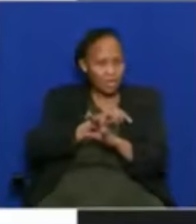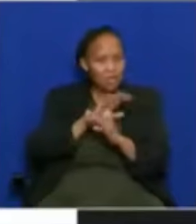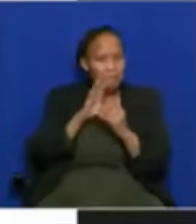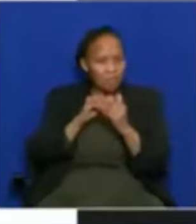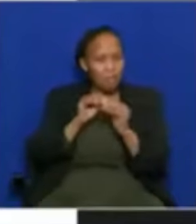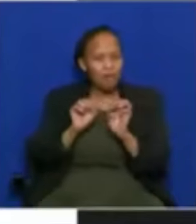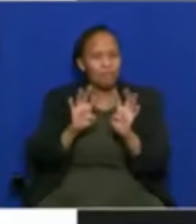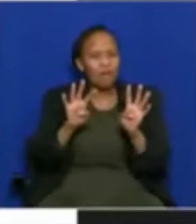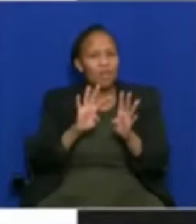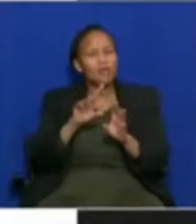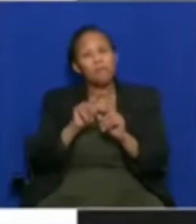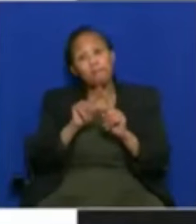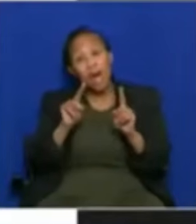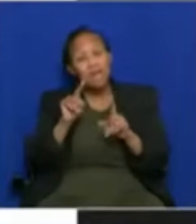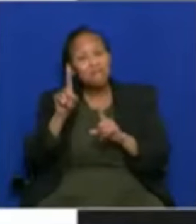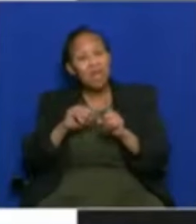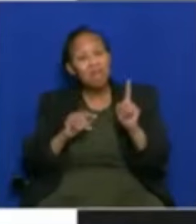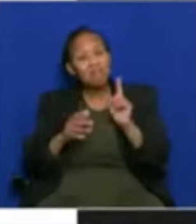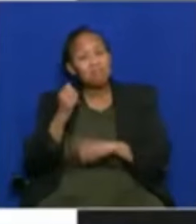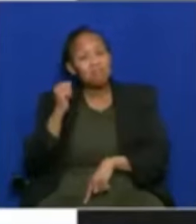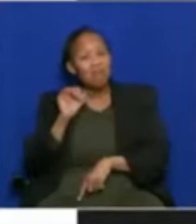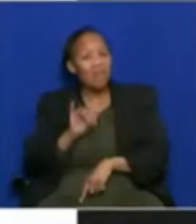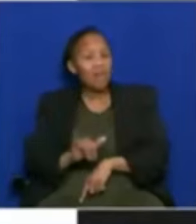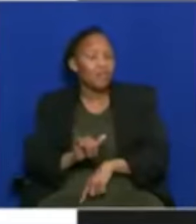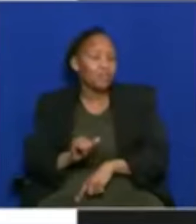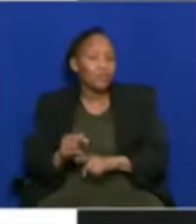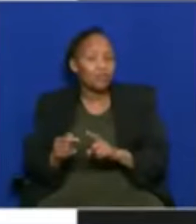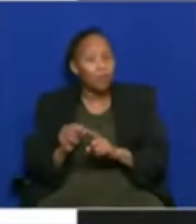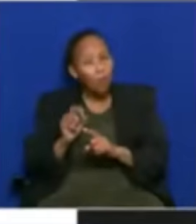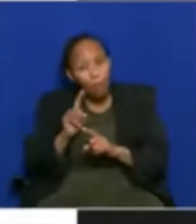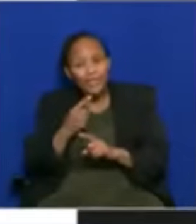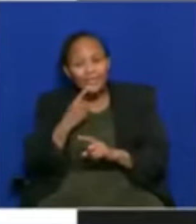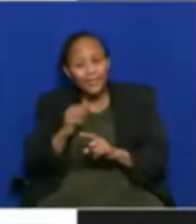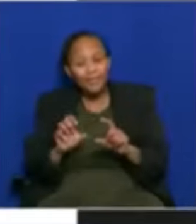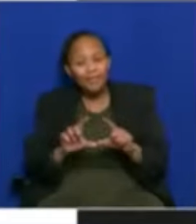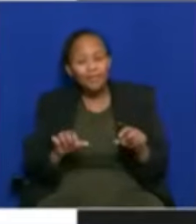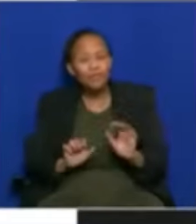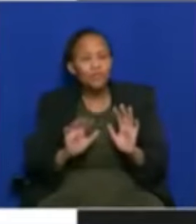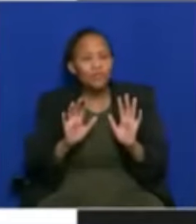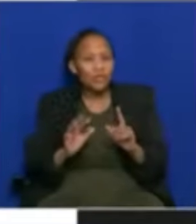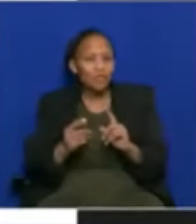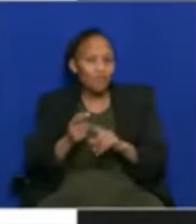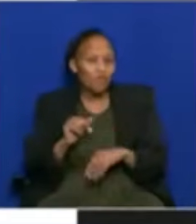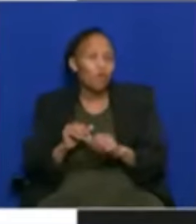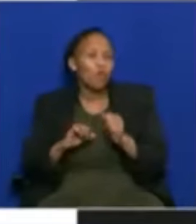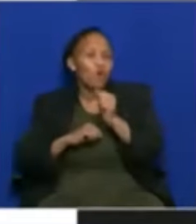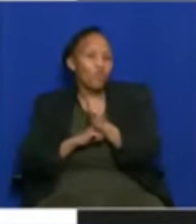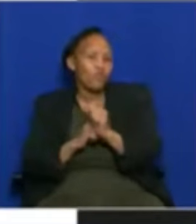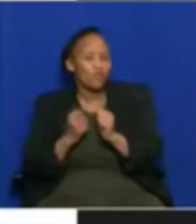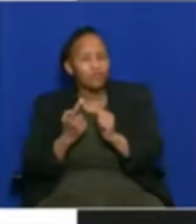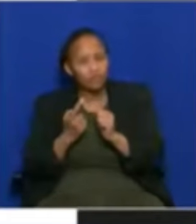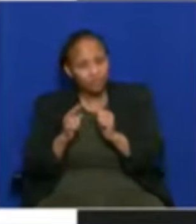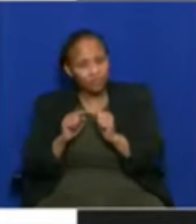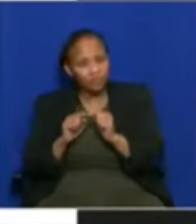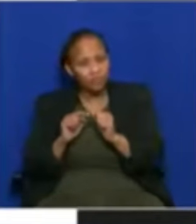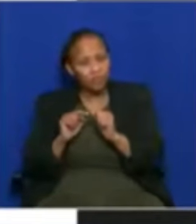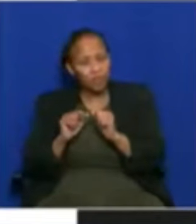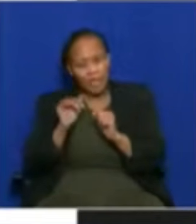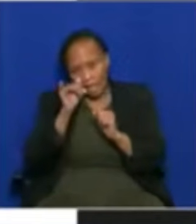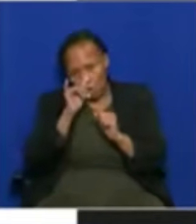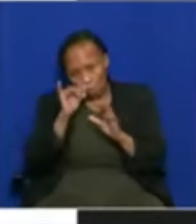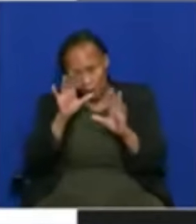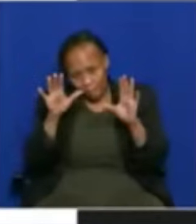10 from officers within the crime intelligence environment. He failed. He was a part of that